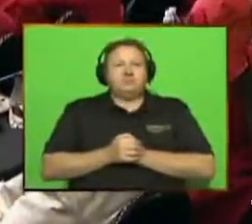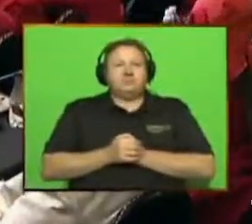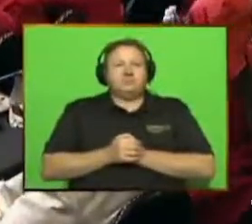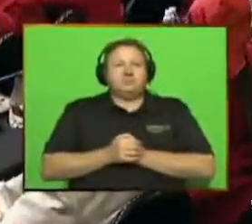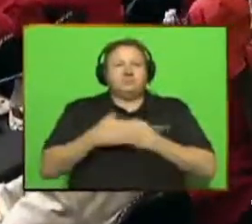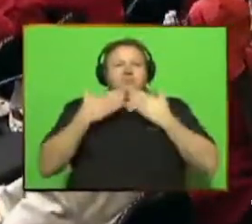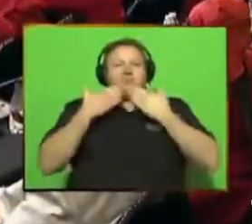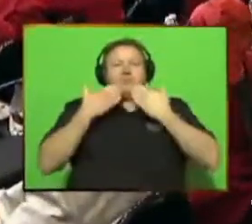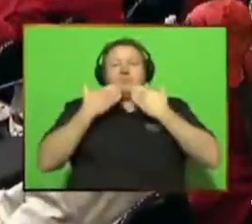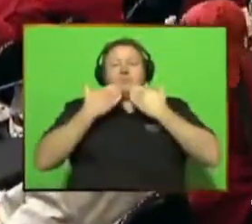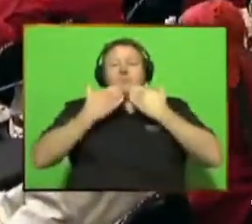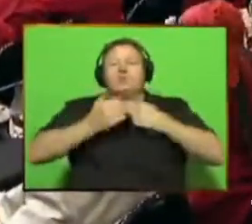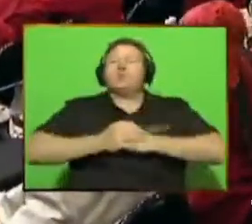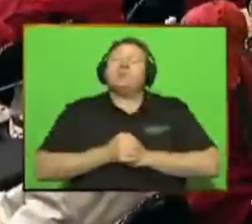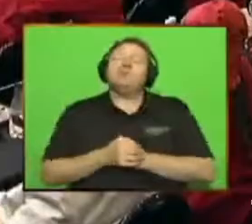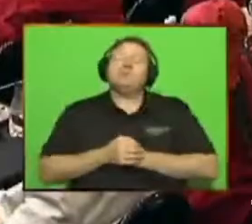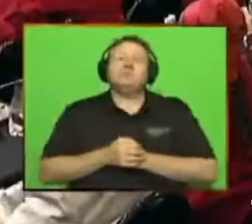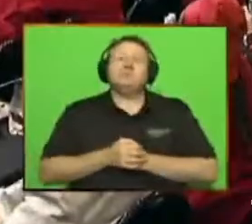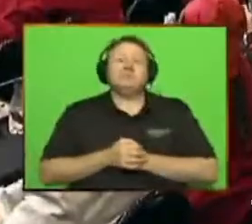Thank you.